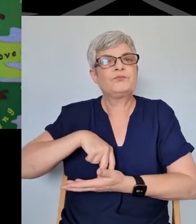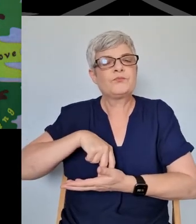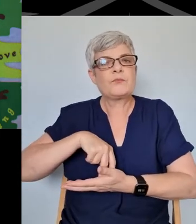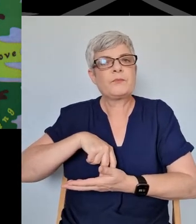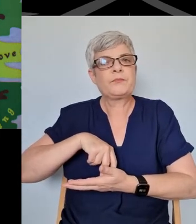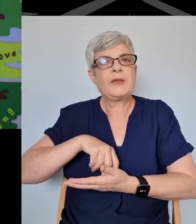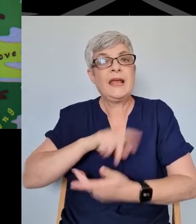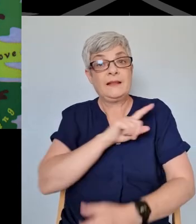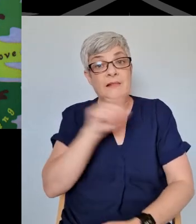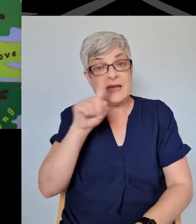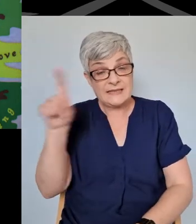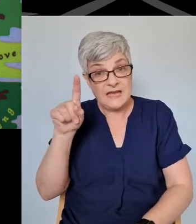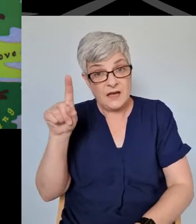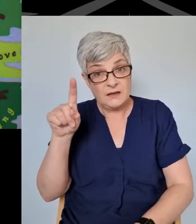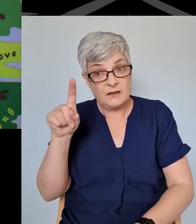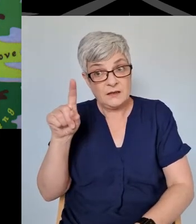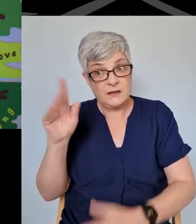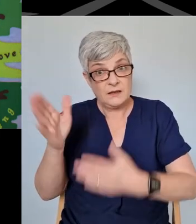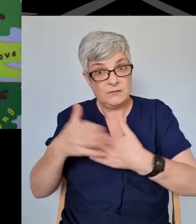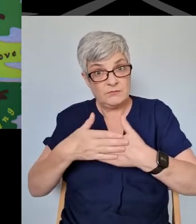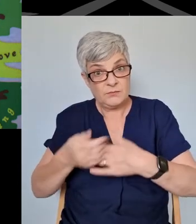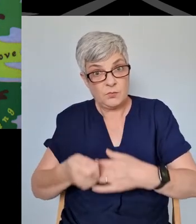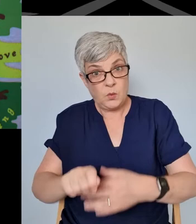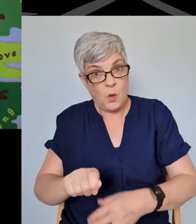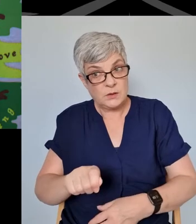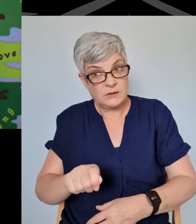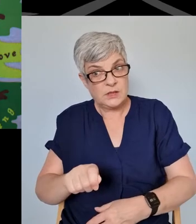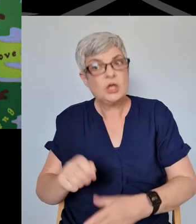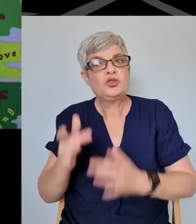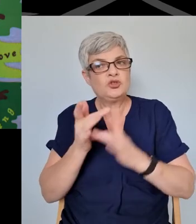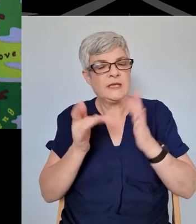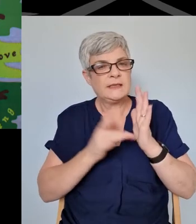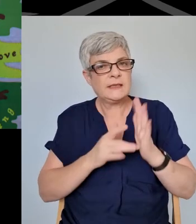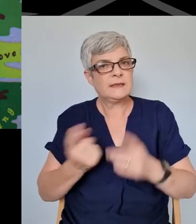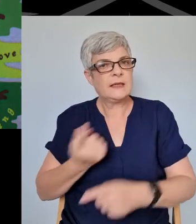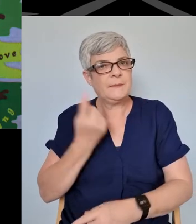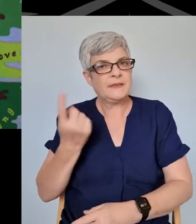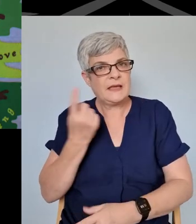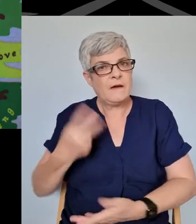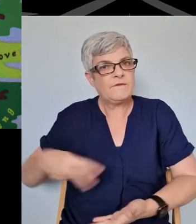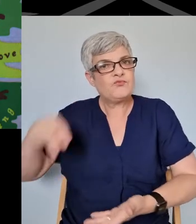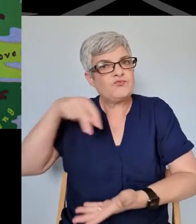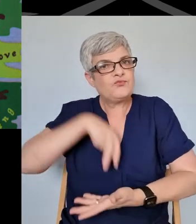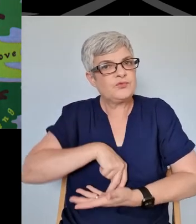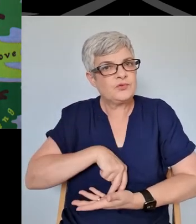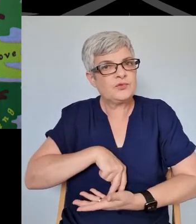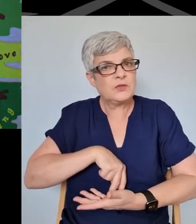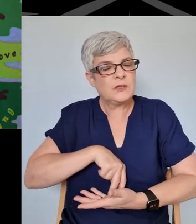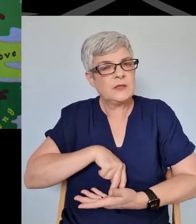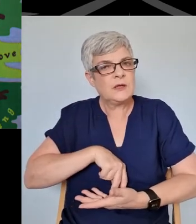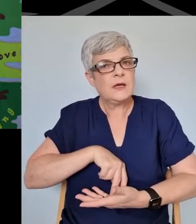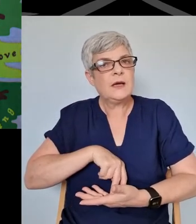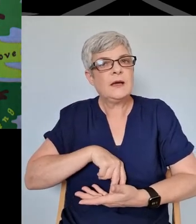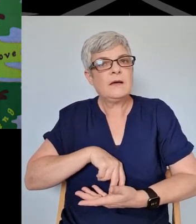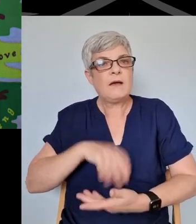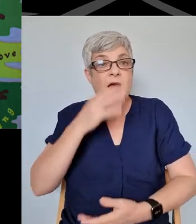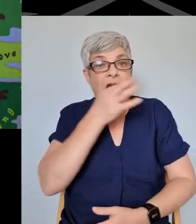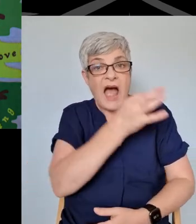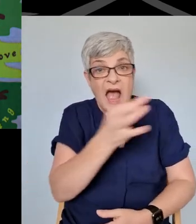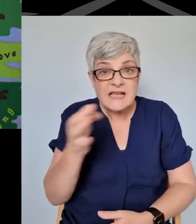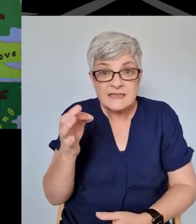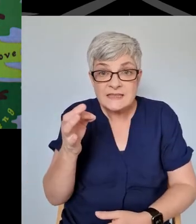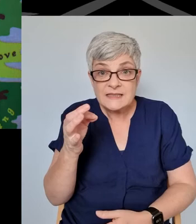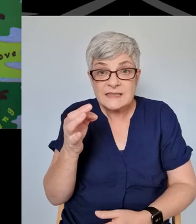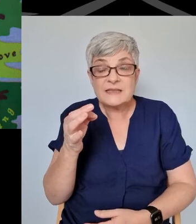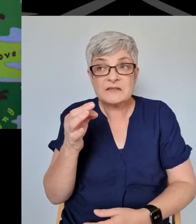room, Jesus Himself, freshly risen to His feet after death, summons both the posture